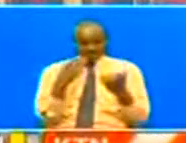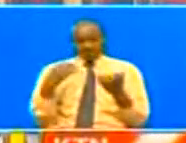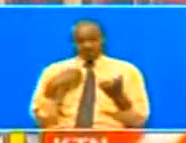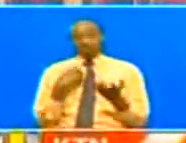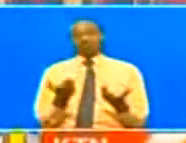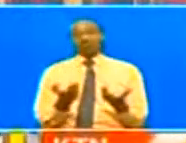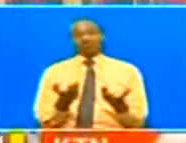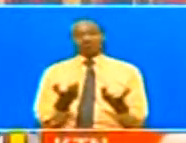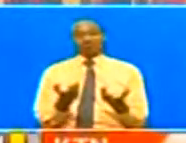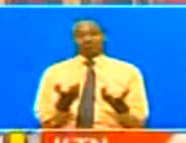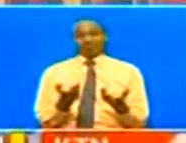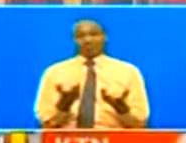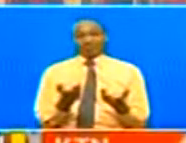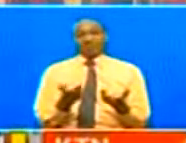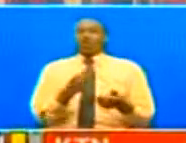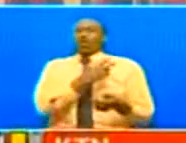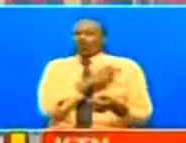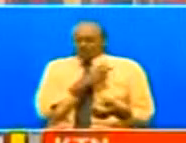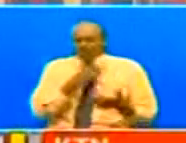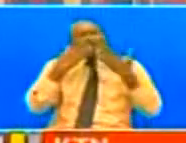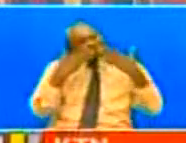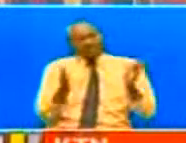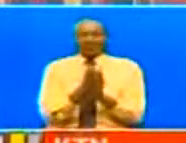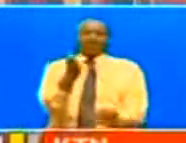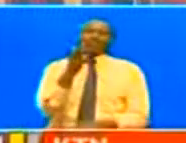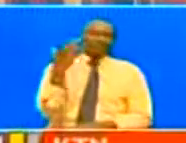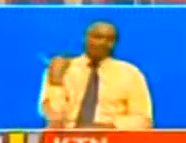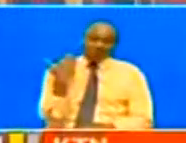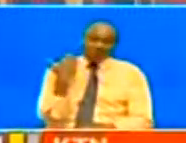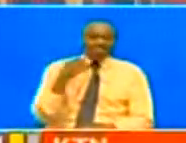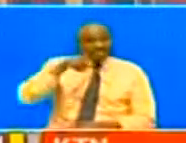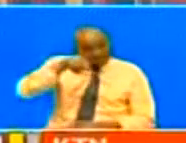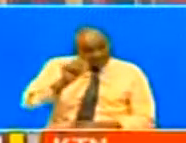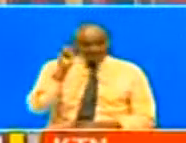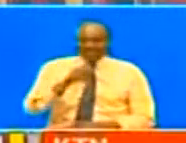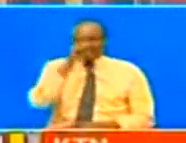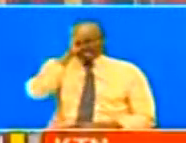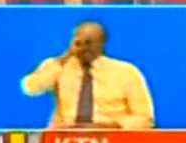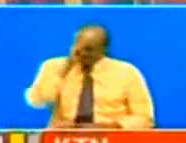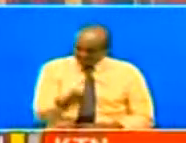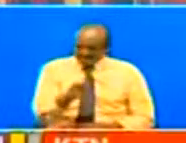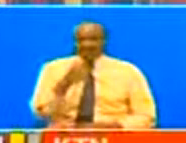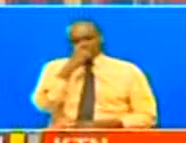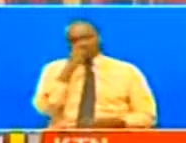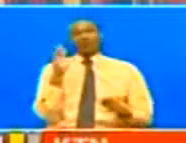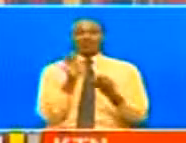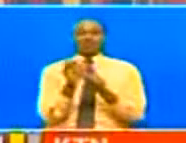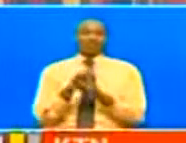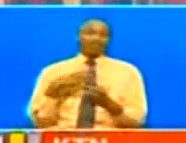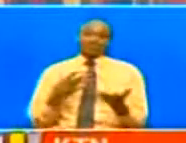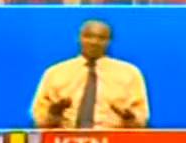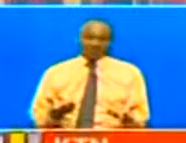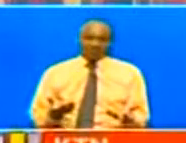consulted. They were consulted. They must respect the wishes of the majority of Kenyans.